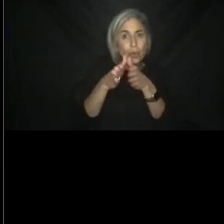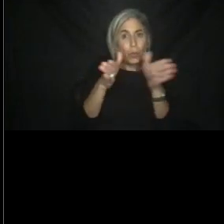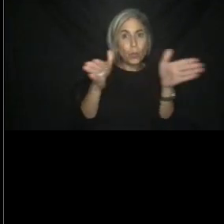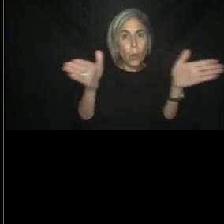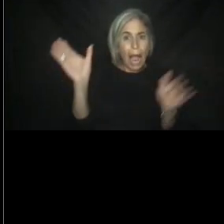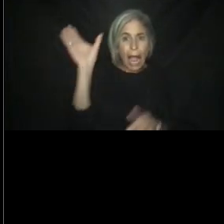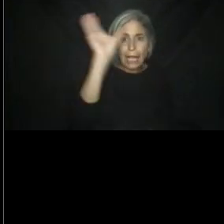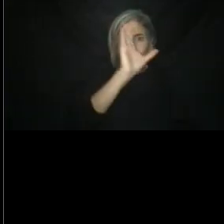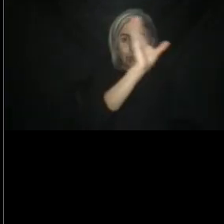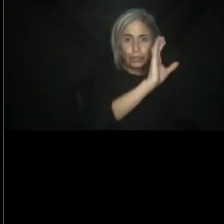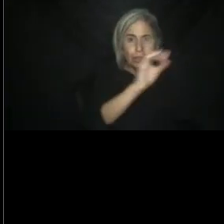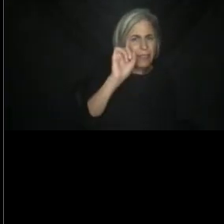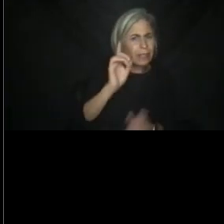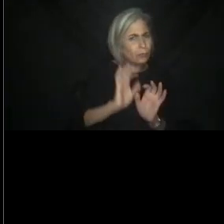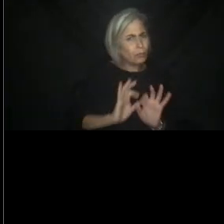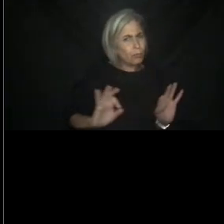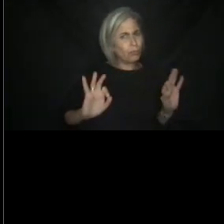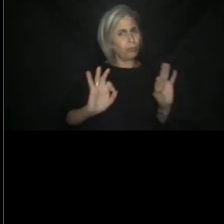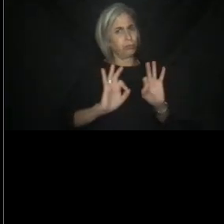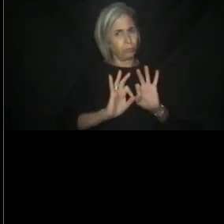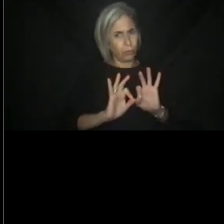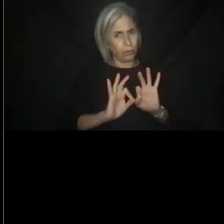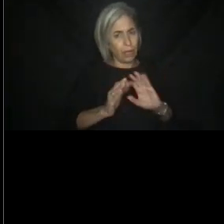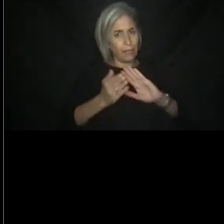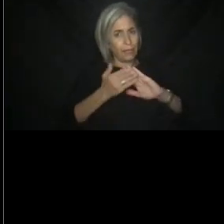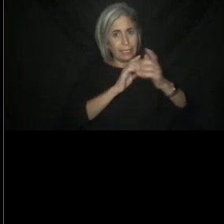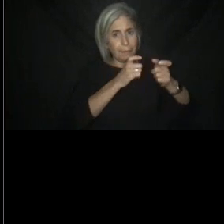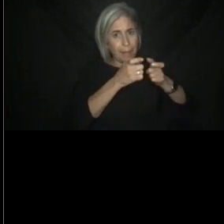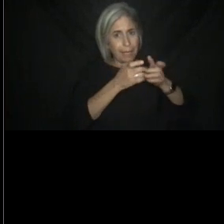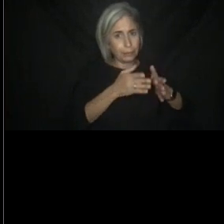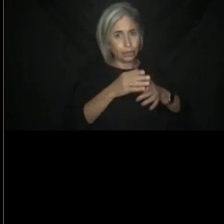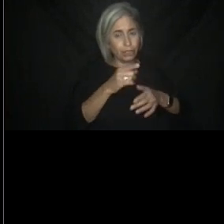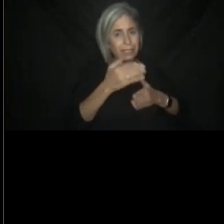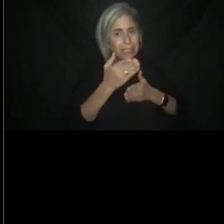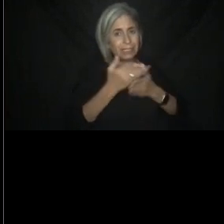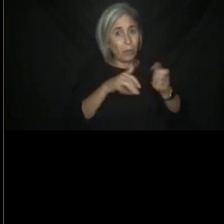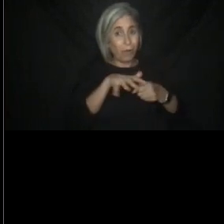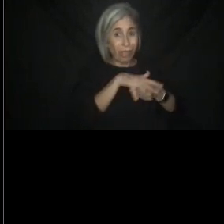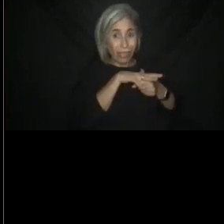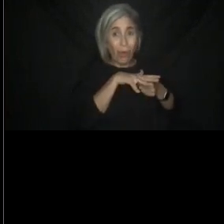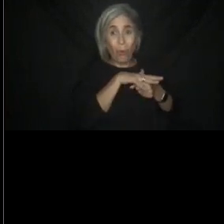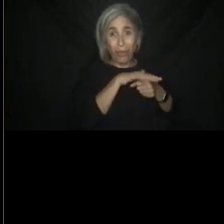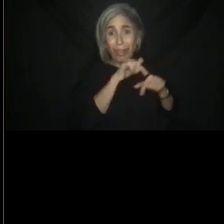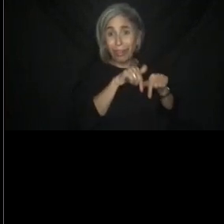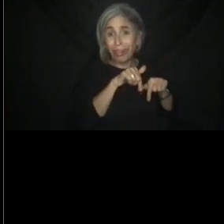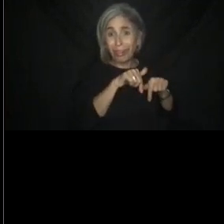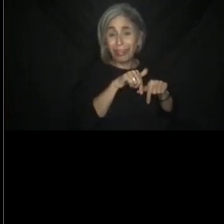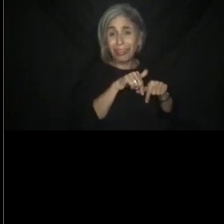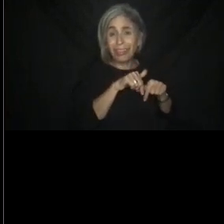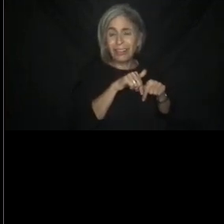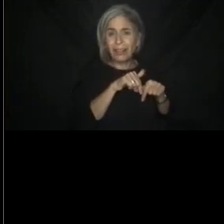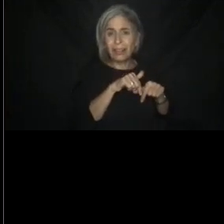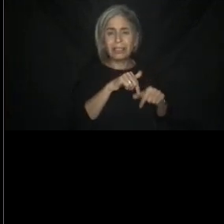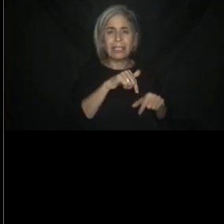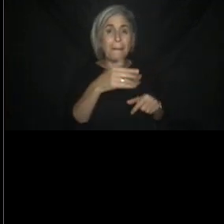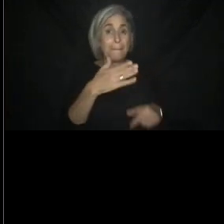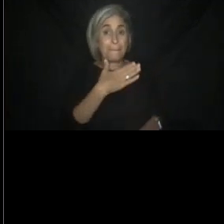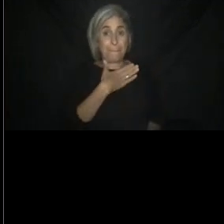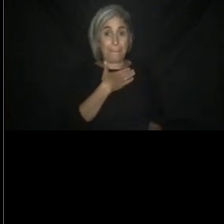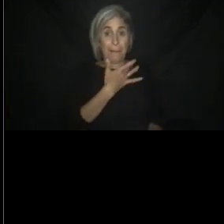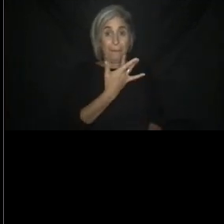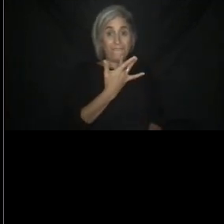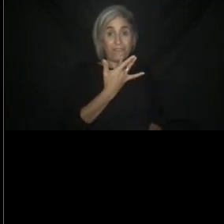is important for, the city manager to be somewhat local. And so my preference